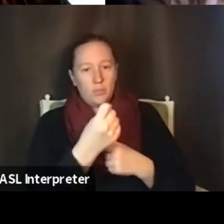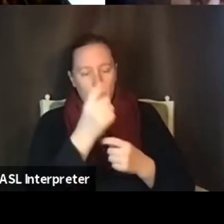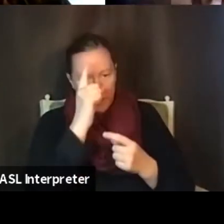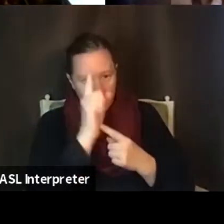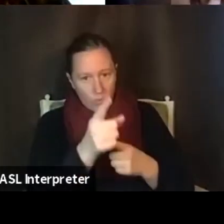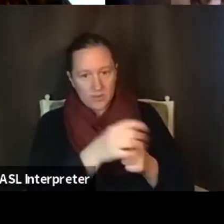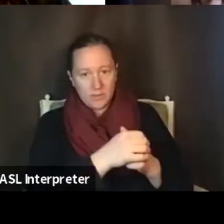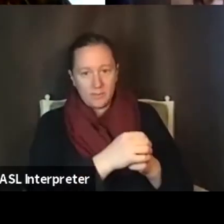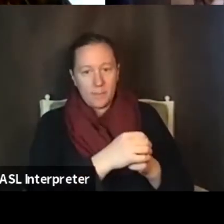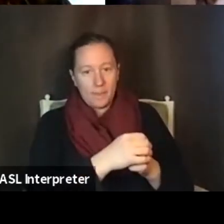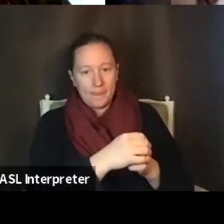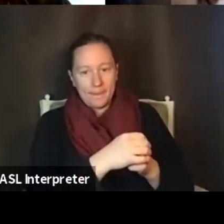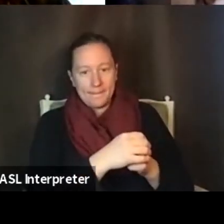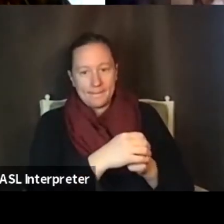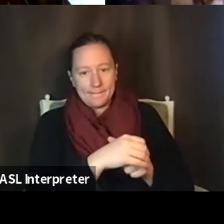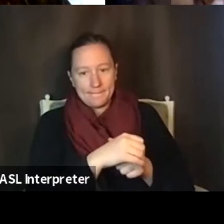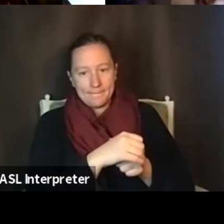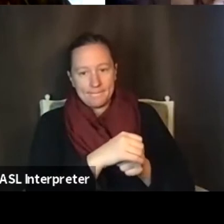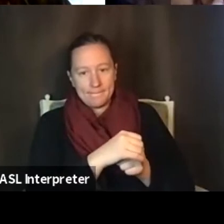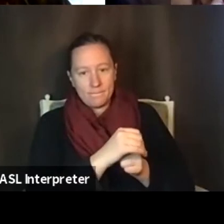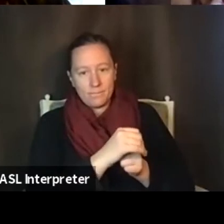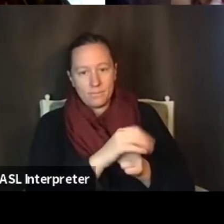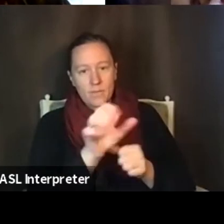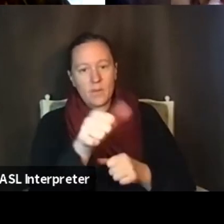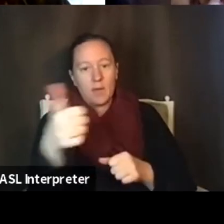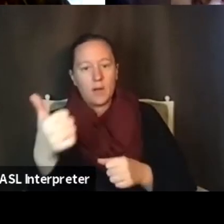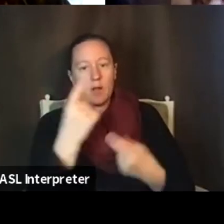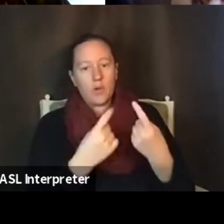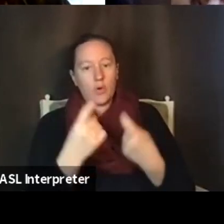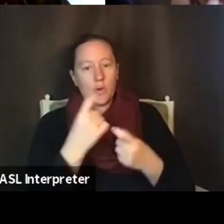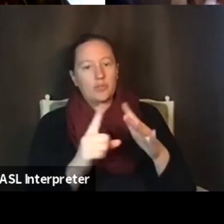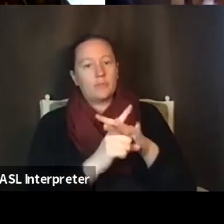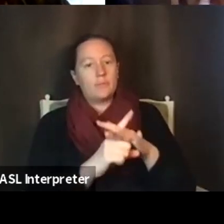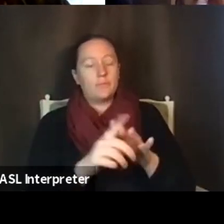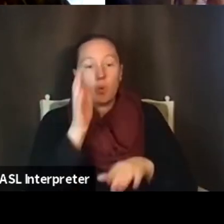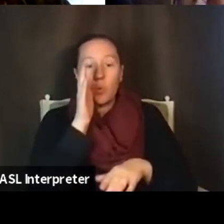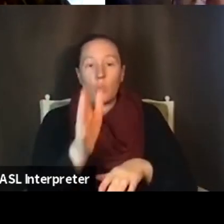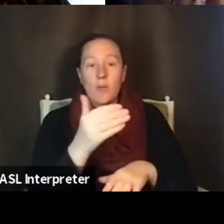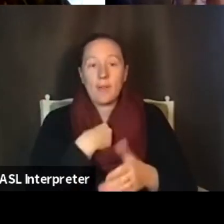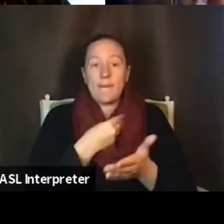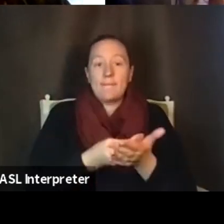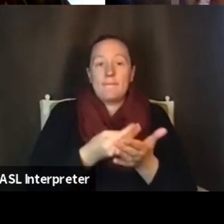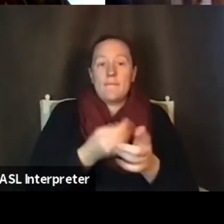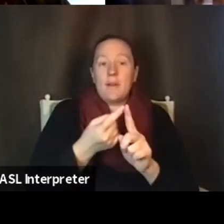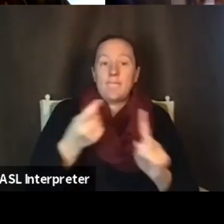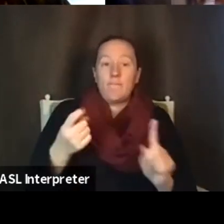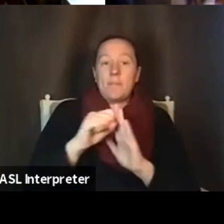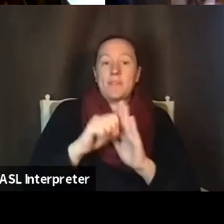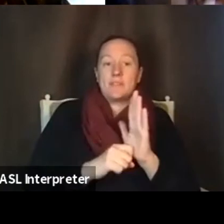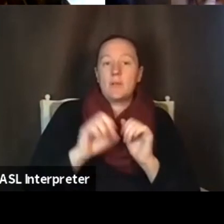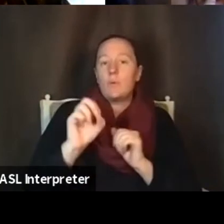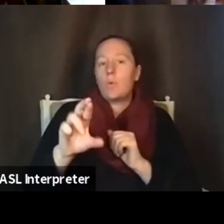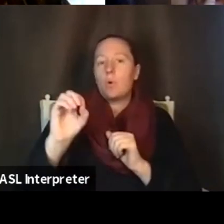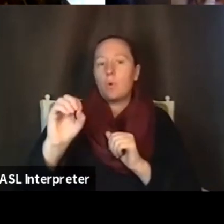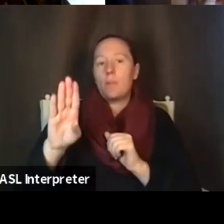putting them all in the chat. So another question that came in from the chat is, will there be funding from the state or OBH to help rural